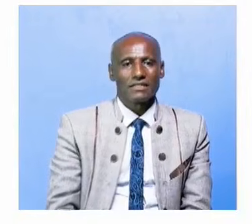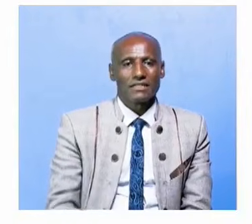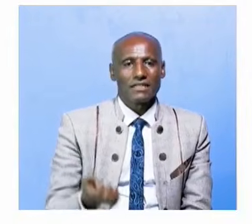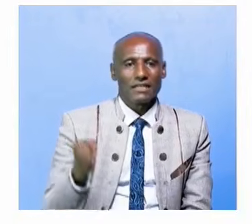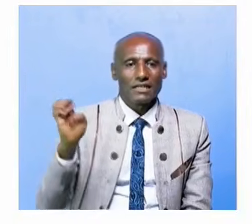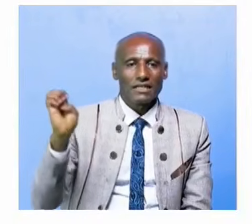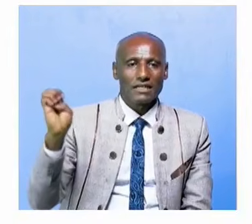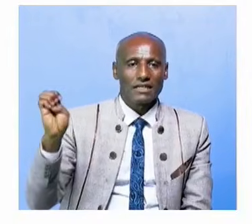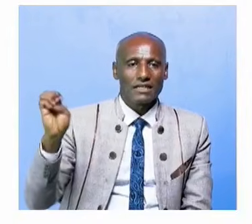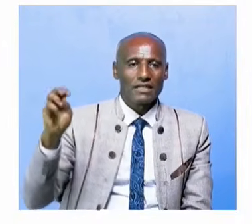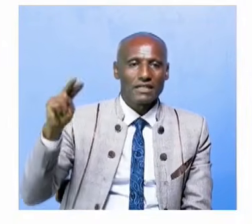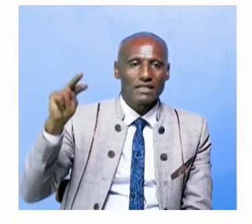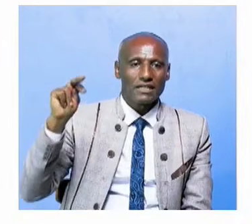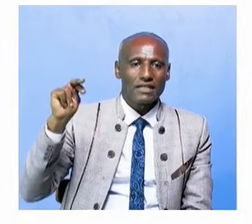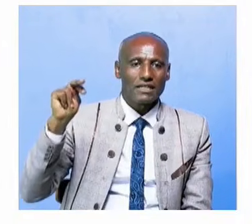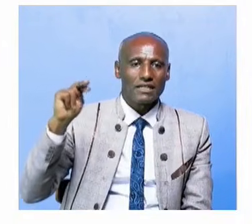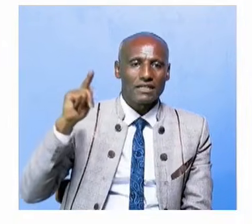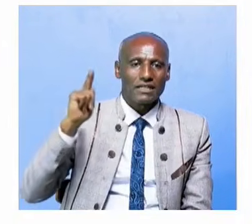enhance